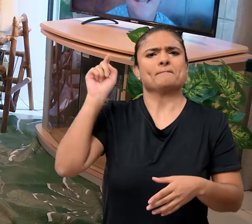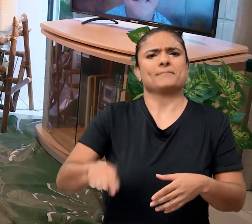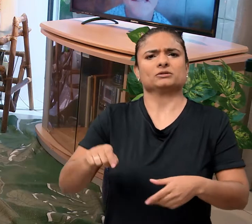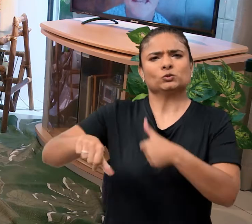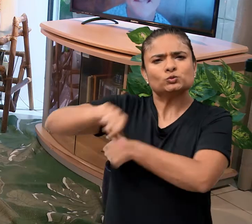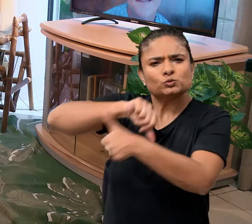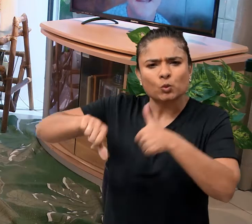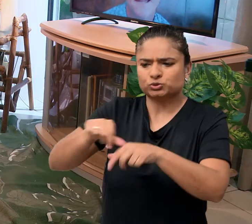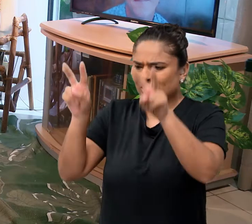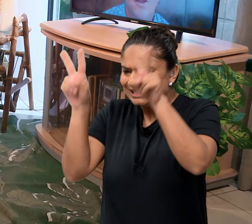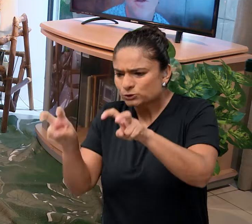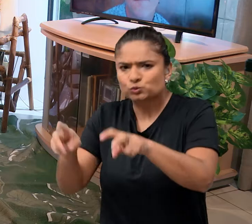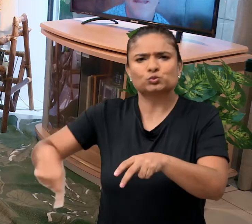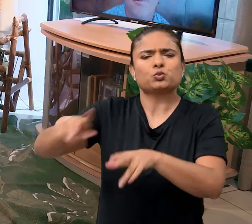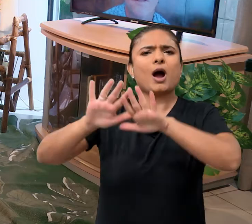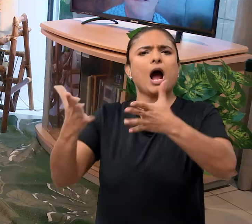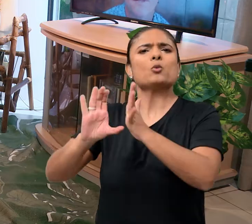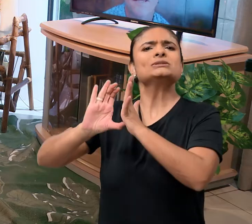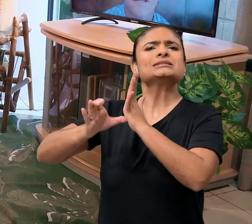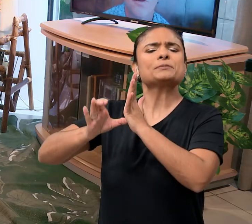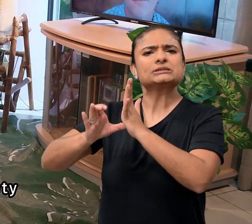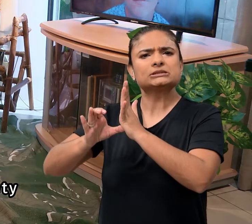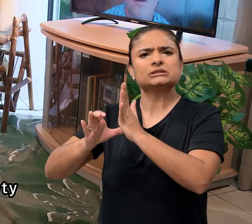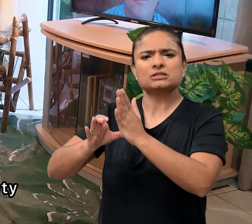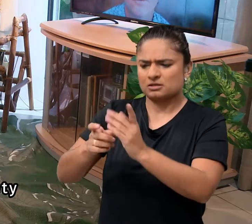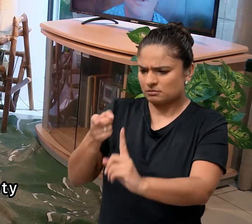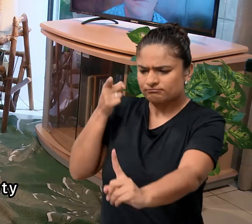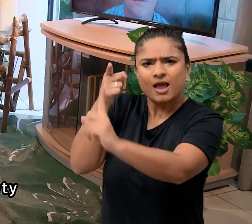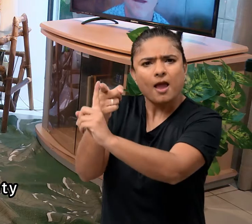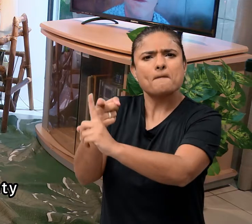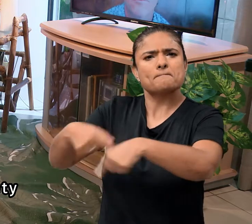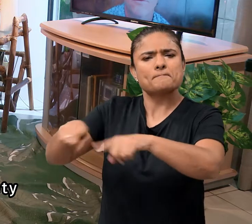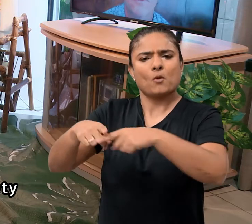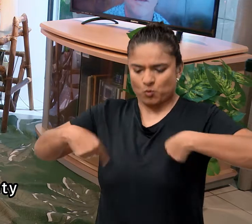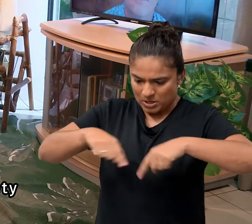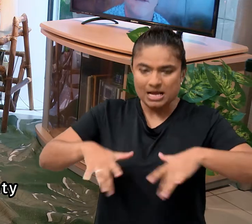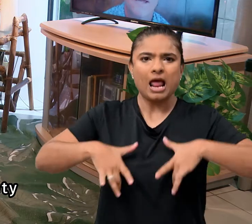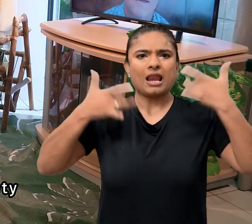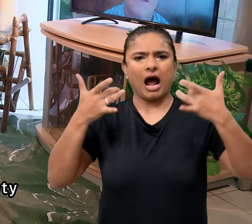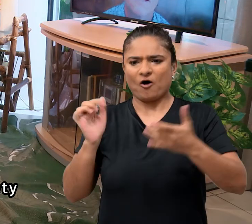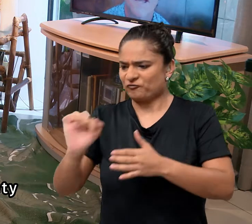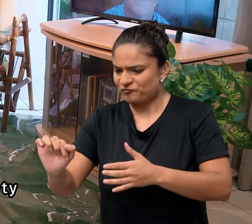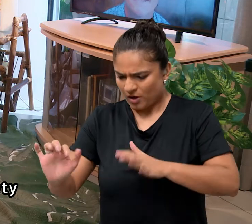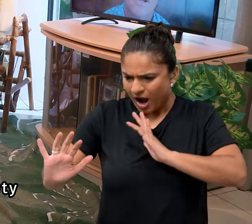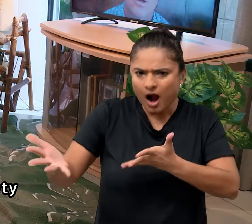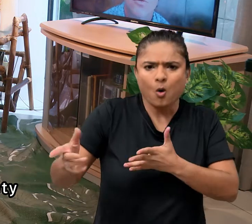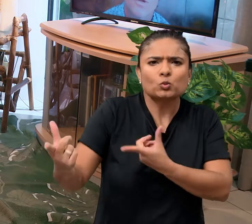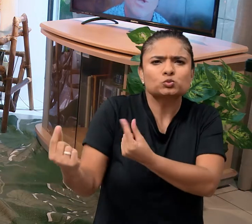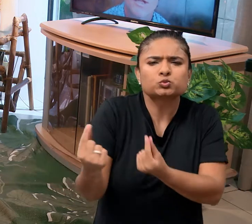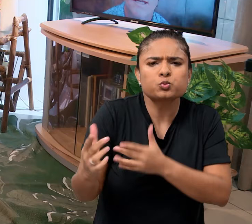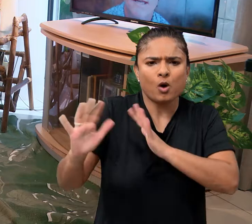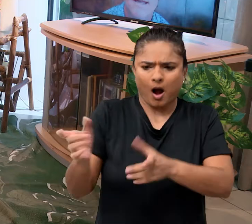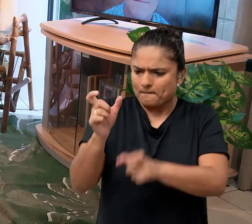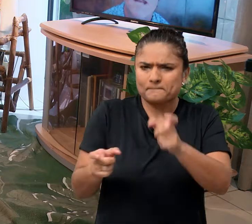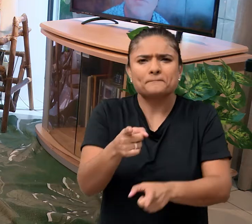social destinies of people with disabilities are far more determined by whether or not they live in a society